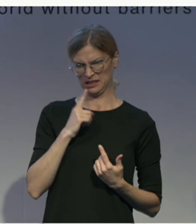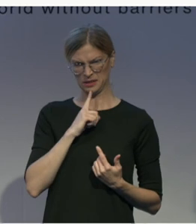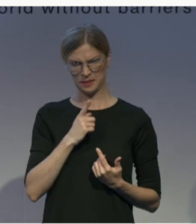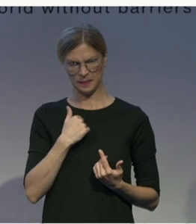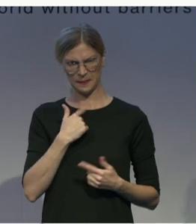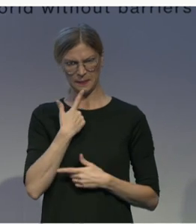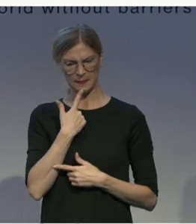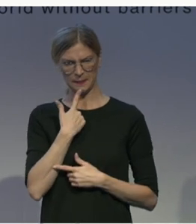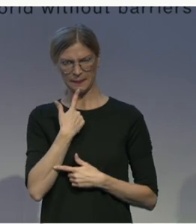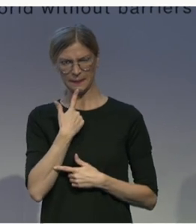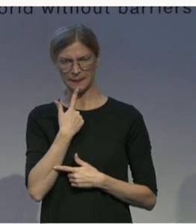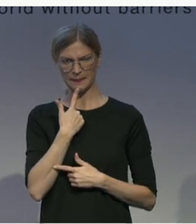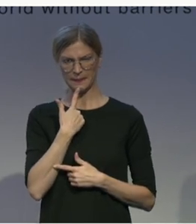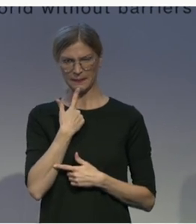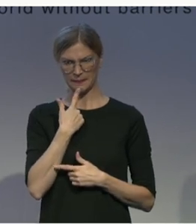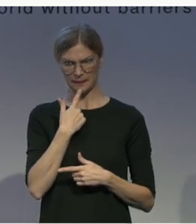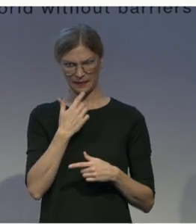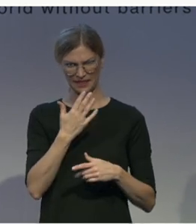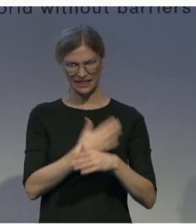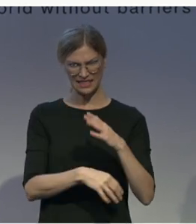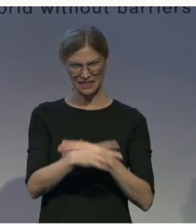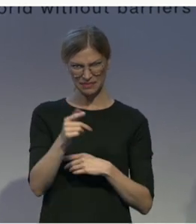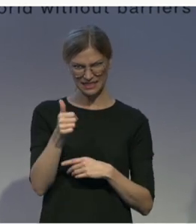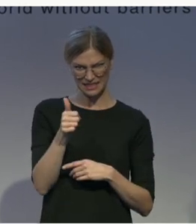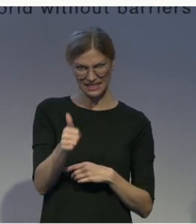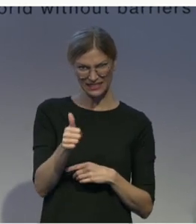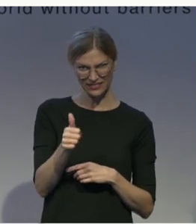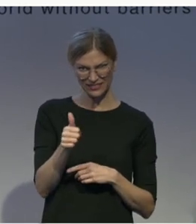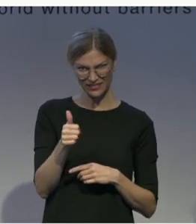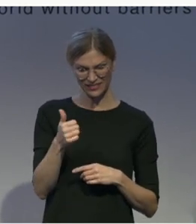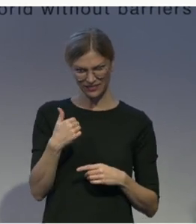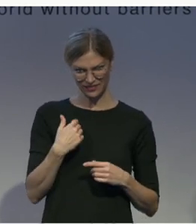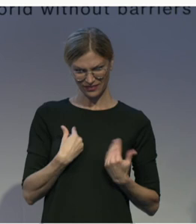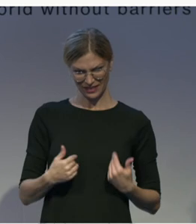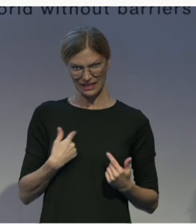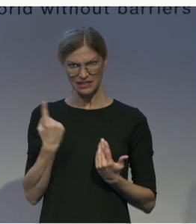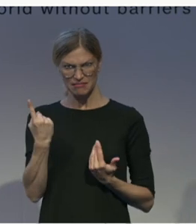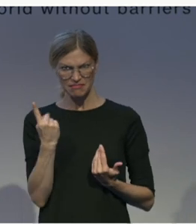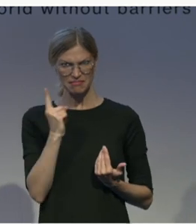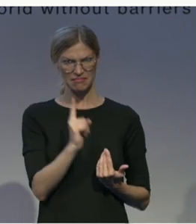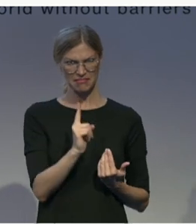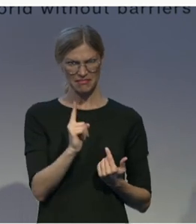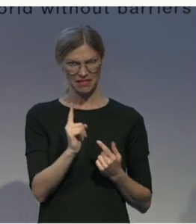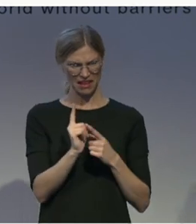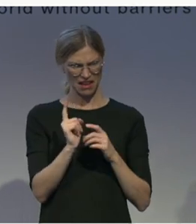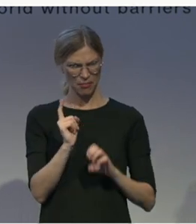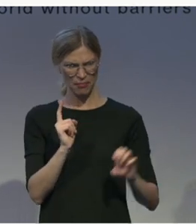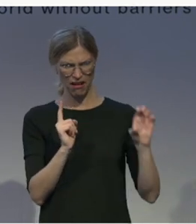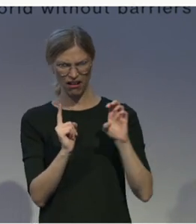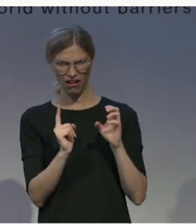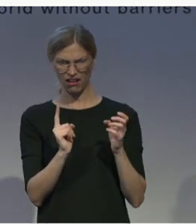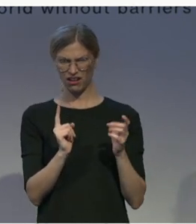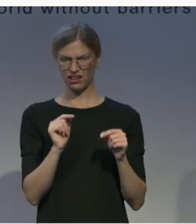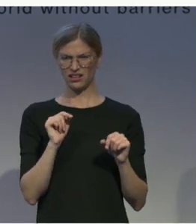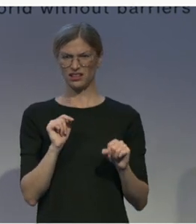disabled people to be self-advocates in terms of European politics is actually the inaccessibility of Brussels.